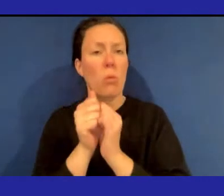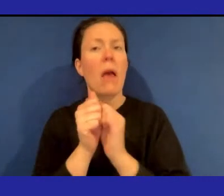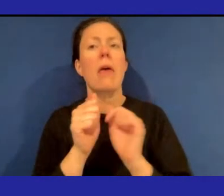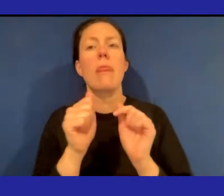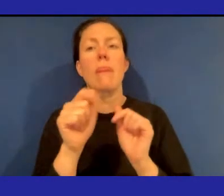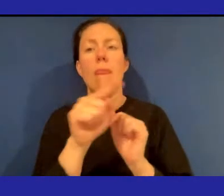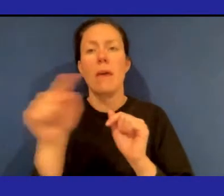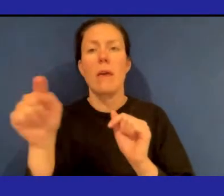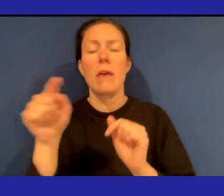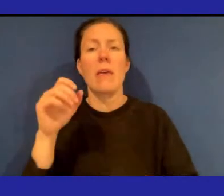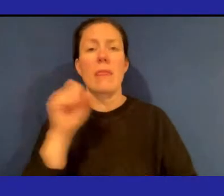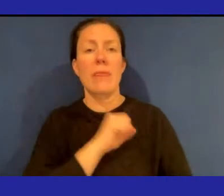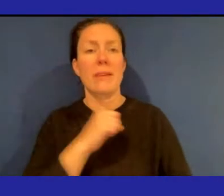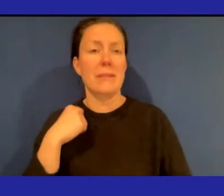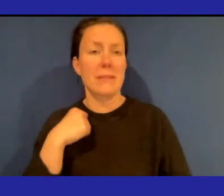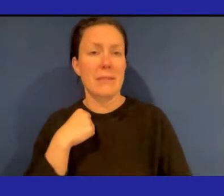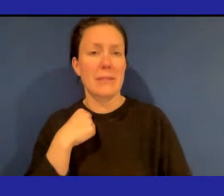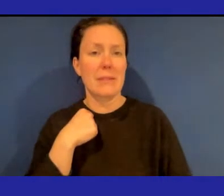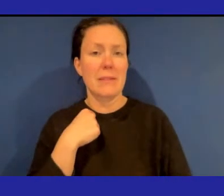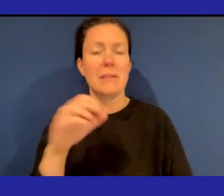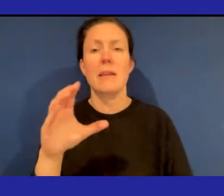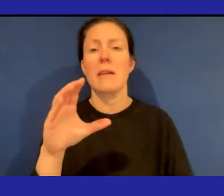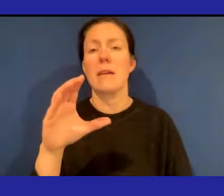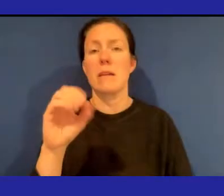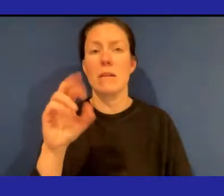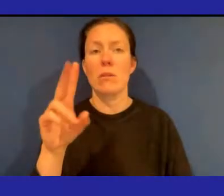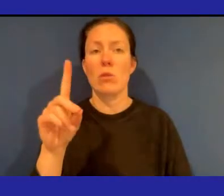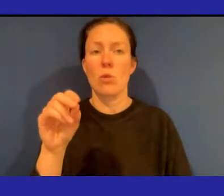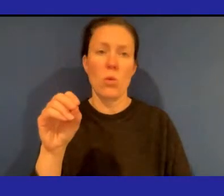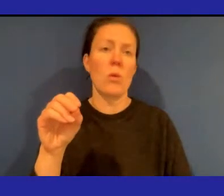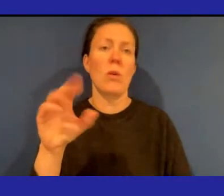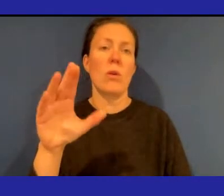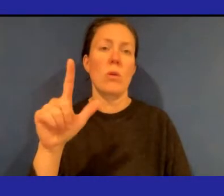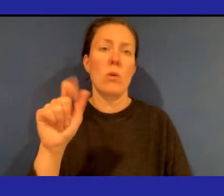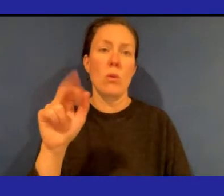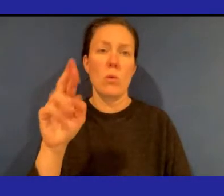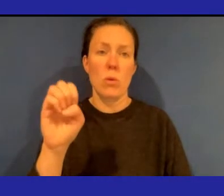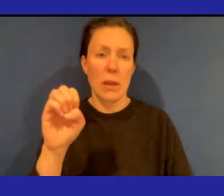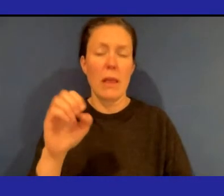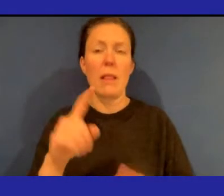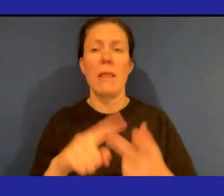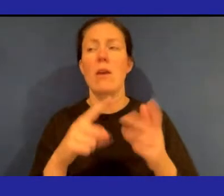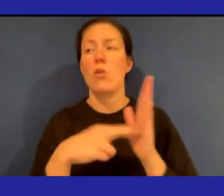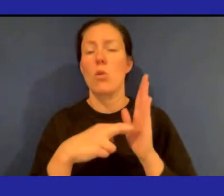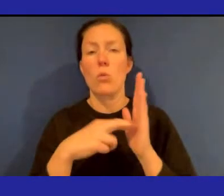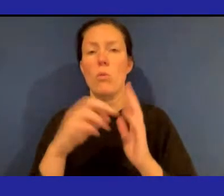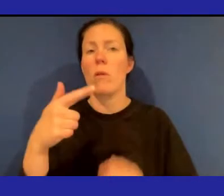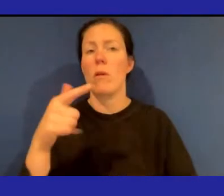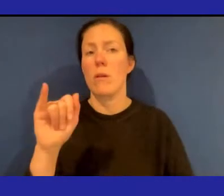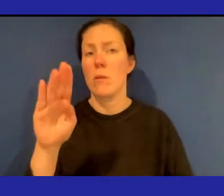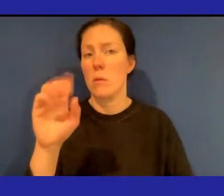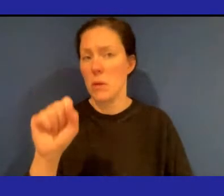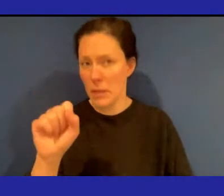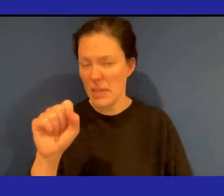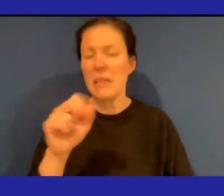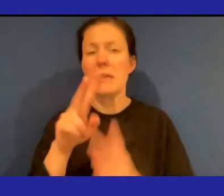Senator Cordell Clare and Representative Gibbs in some of their initiatives. Also,